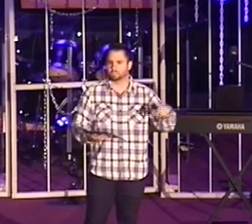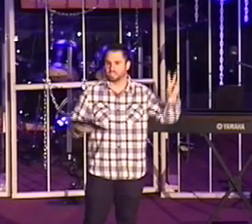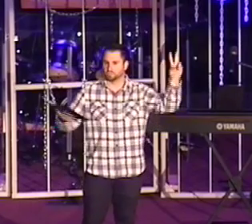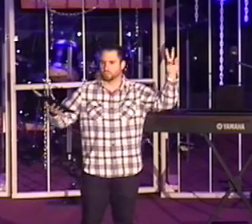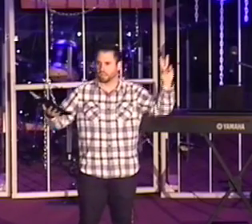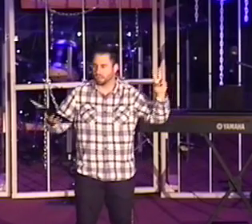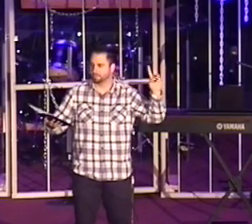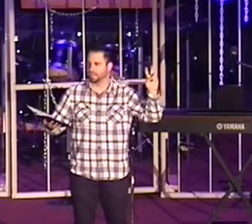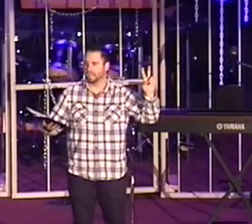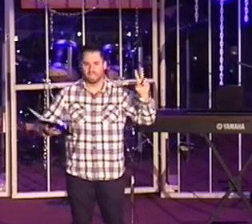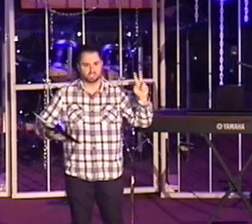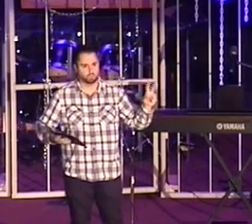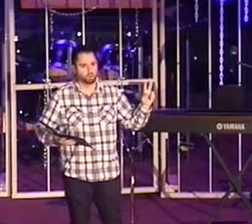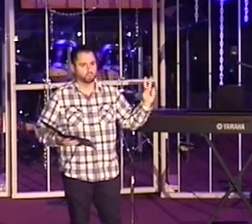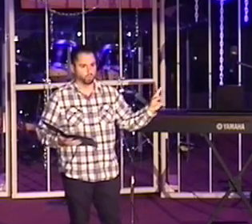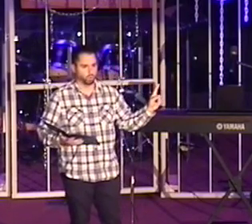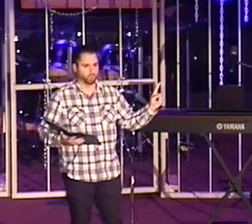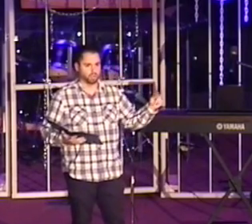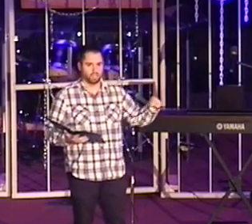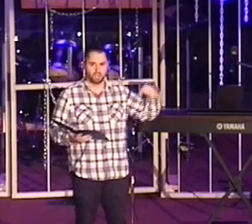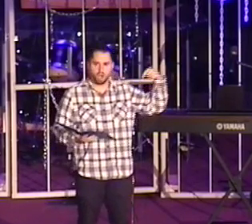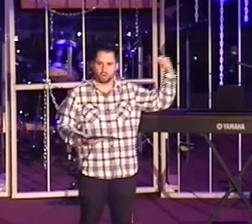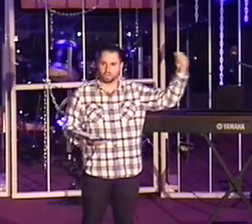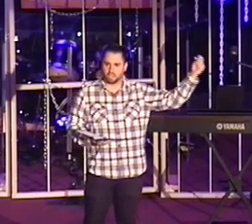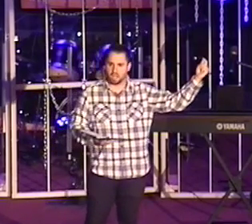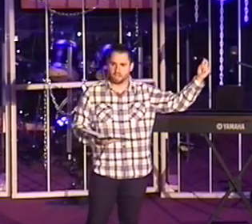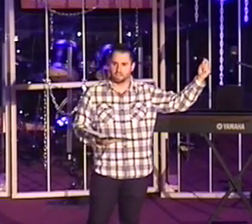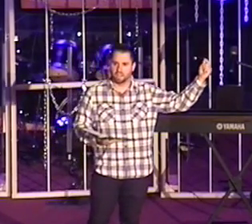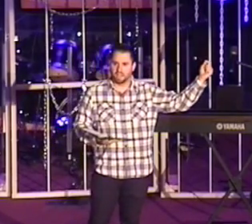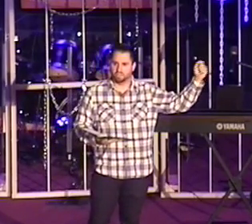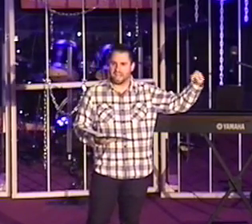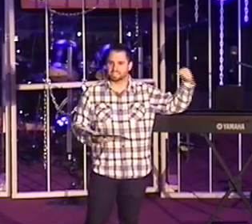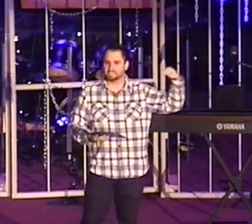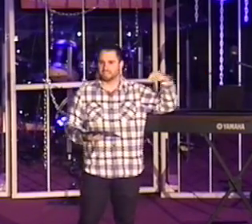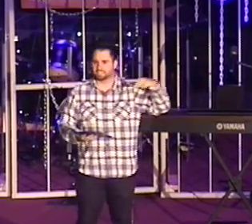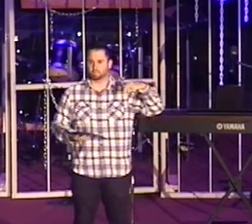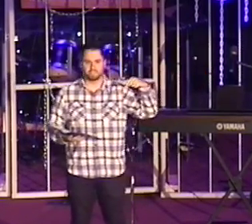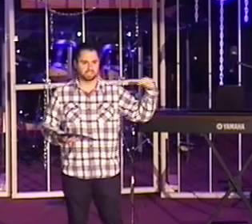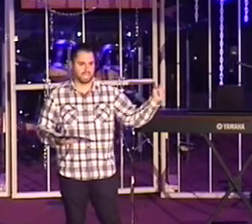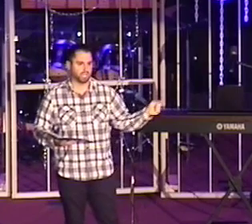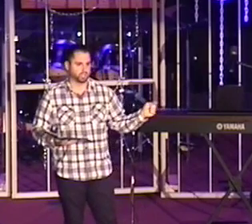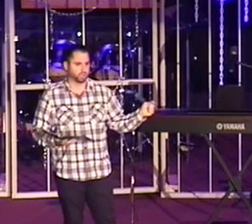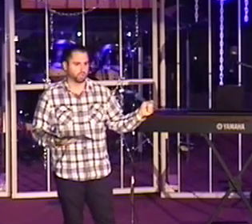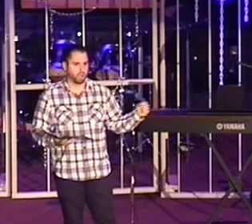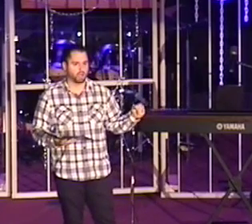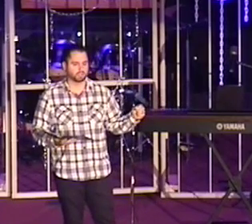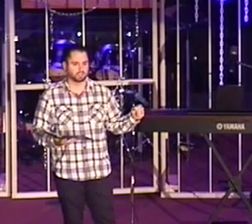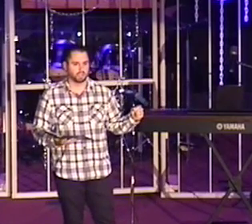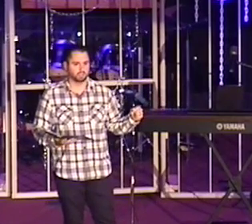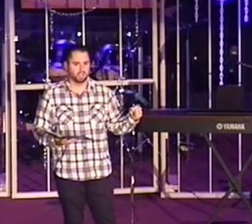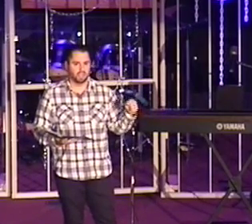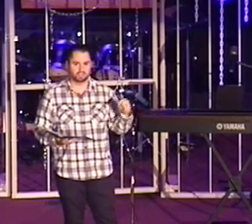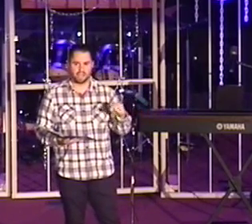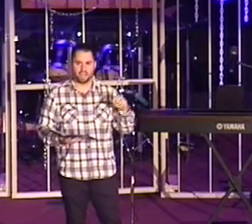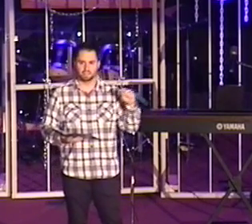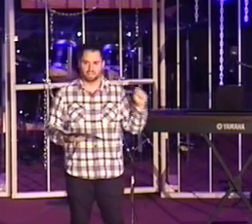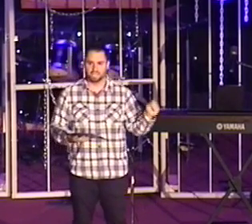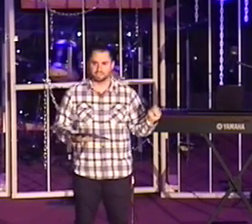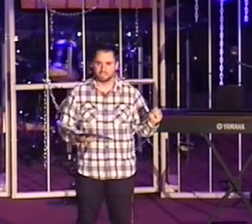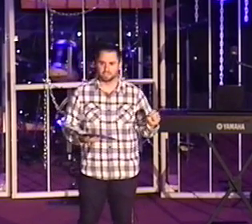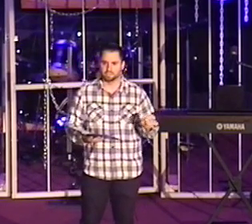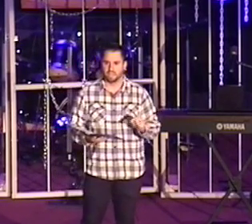doing what's best for the company is more important than honoring God. And that's what this danger causes us, is